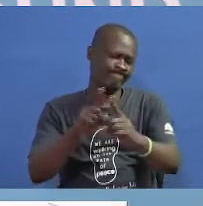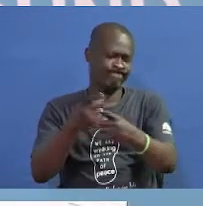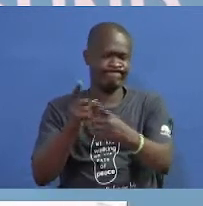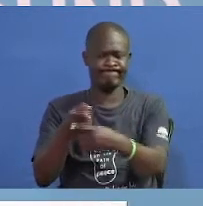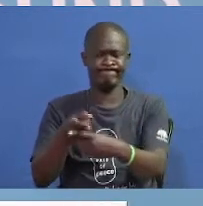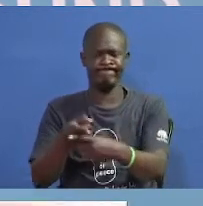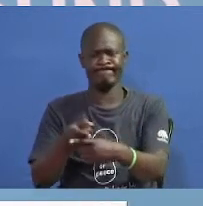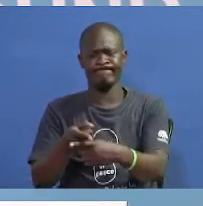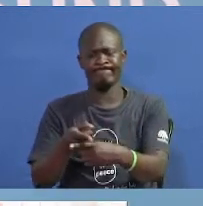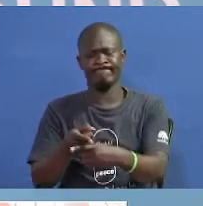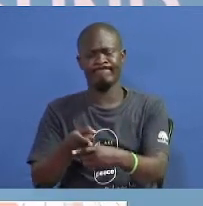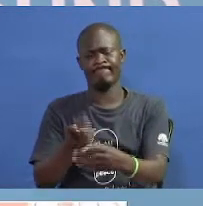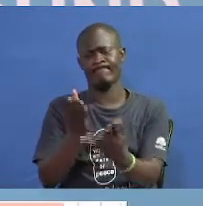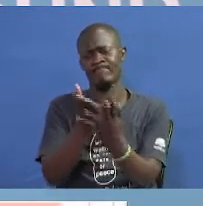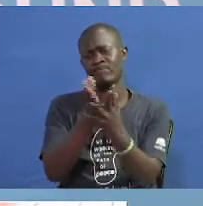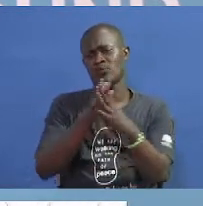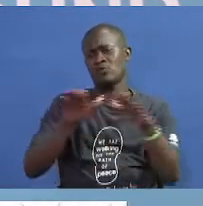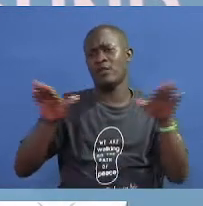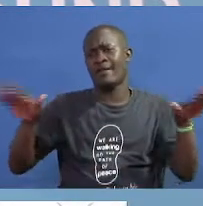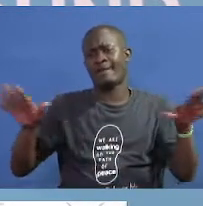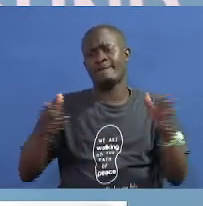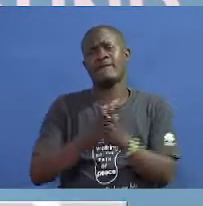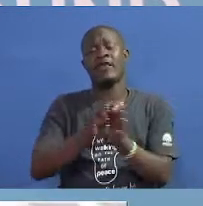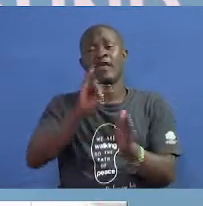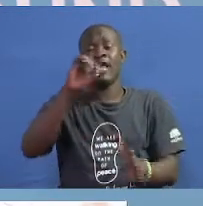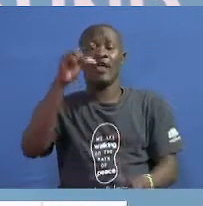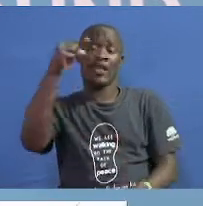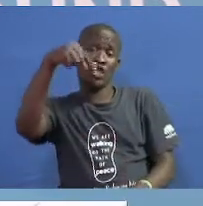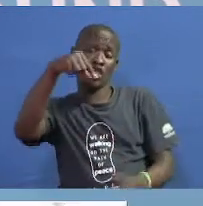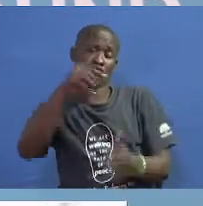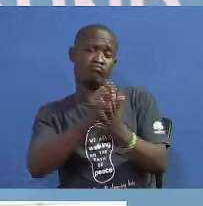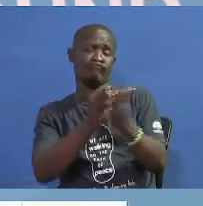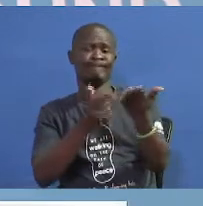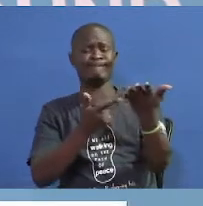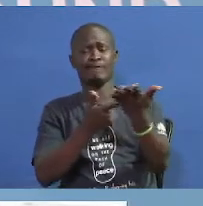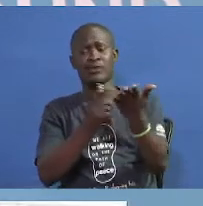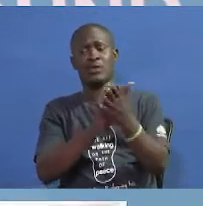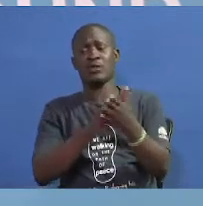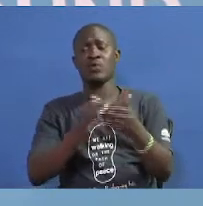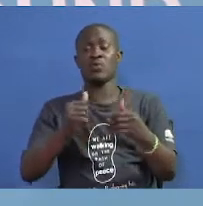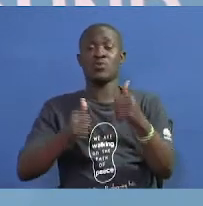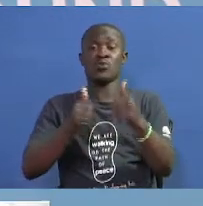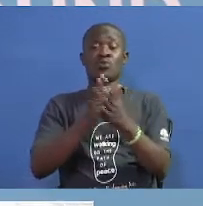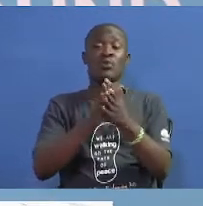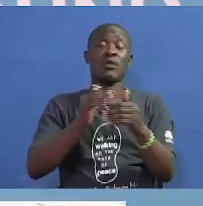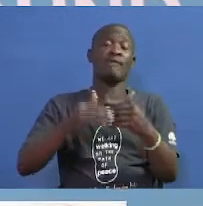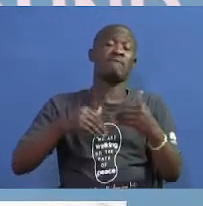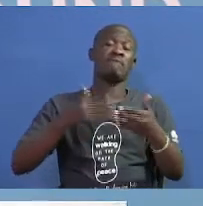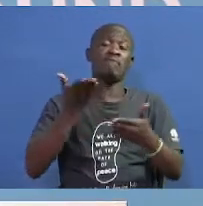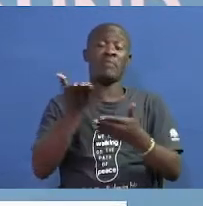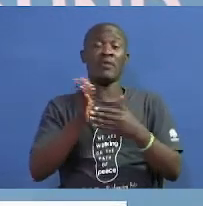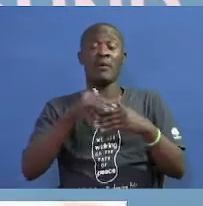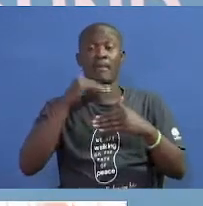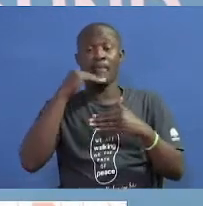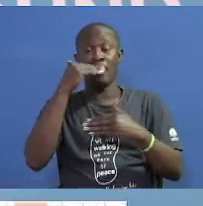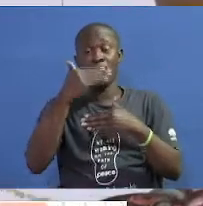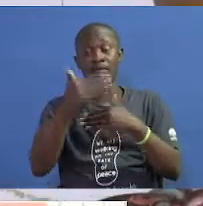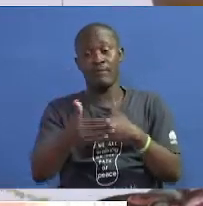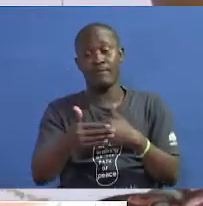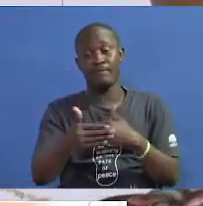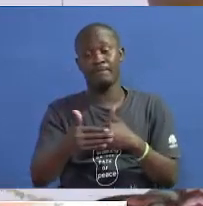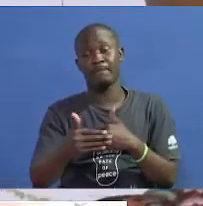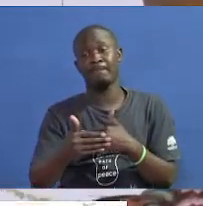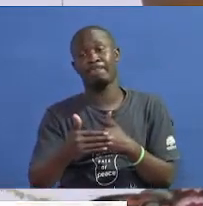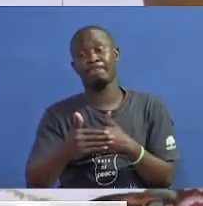between, the Butterfly IQ Plus device and the pre-existing ultrasound machines that have been there